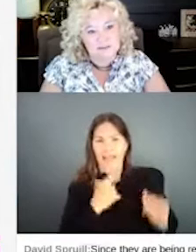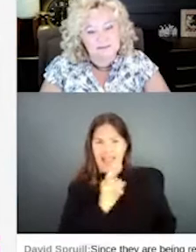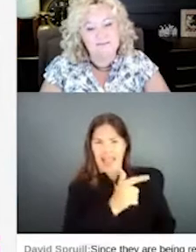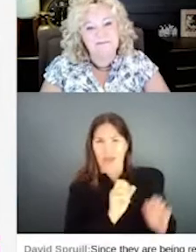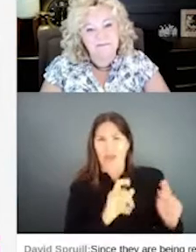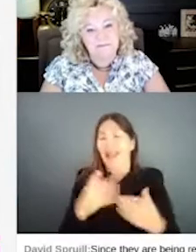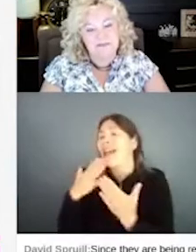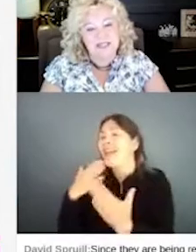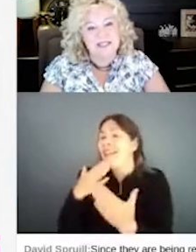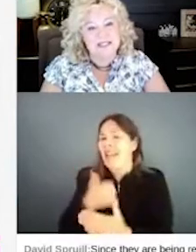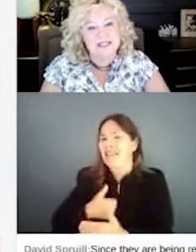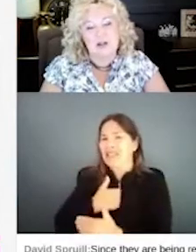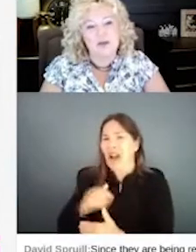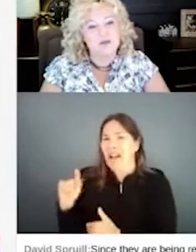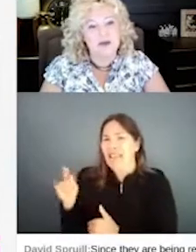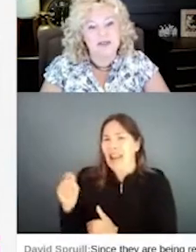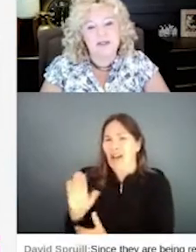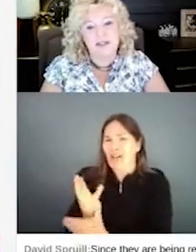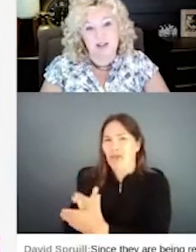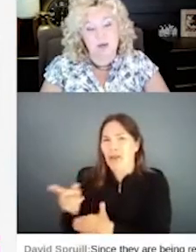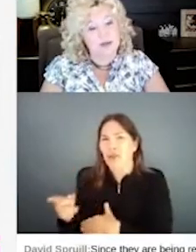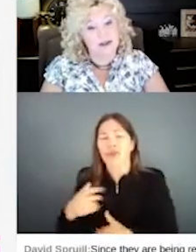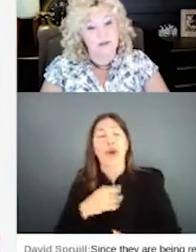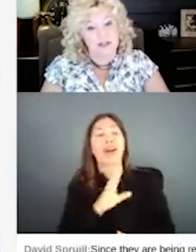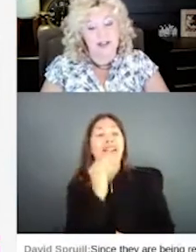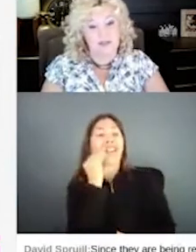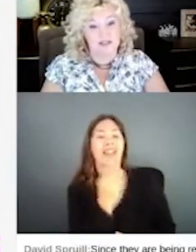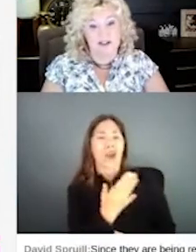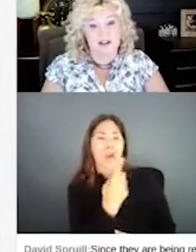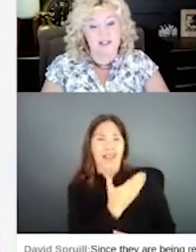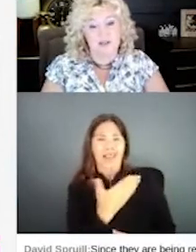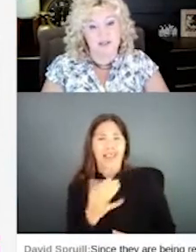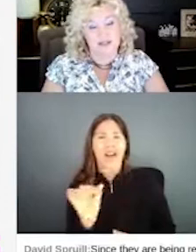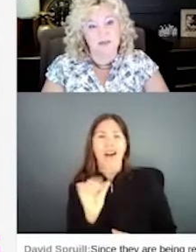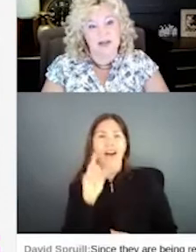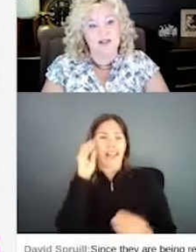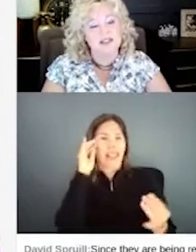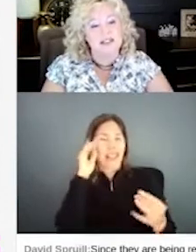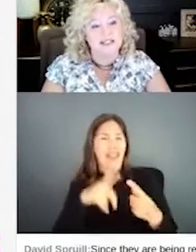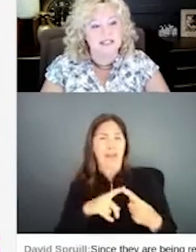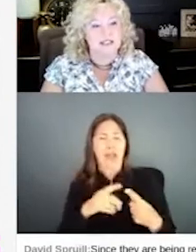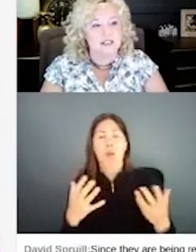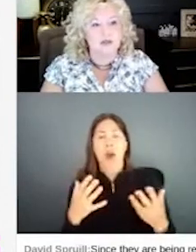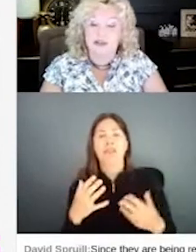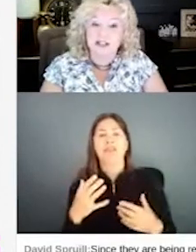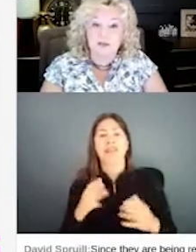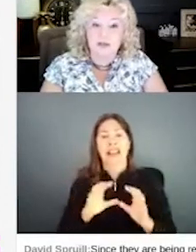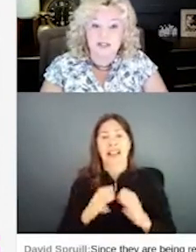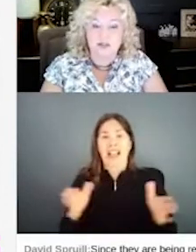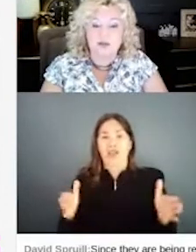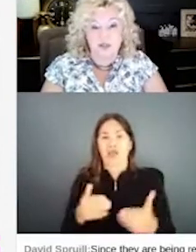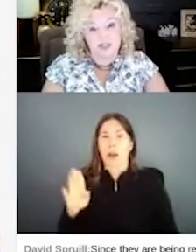Mm-hmm. Sorry, Tanner. Yeah, one thing to go with that and one kind of thing also to think about is, classroom